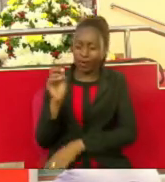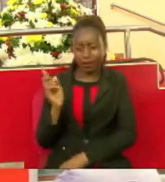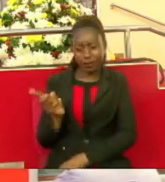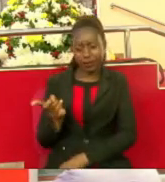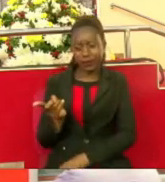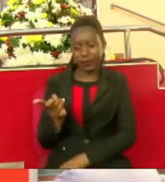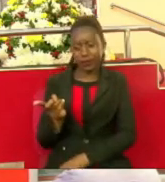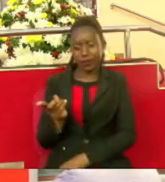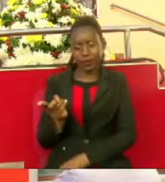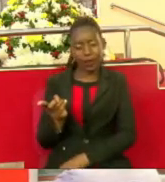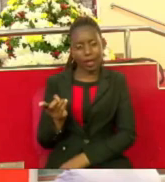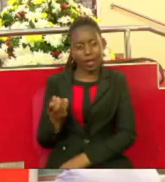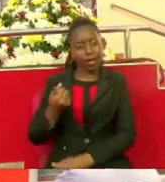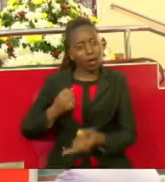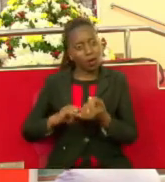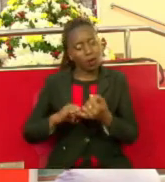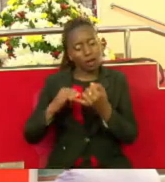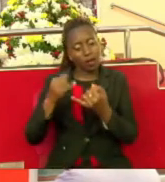didn't your wife give birth just the other day?